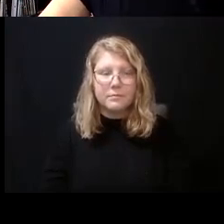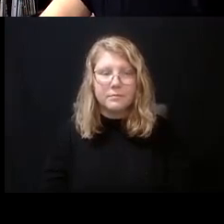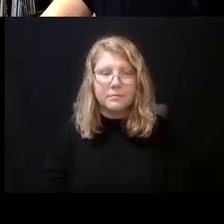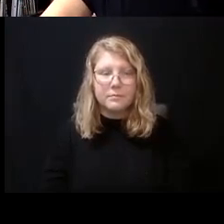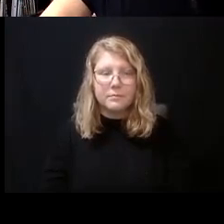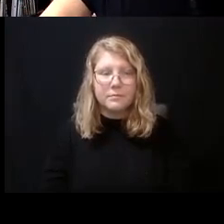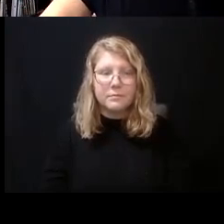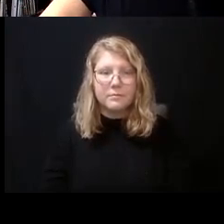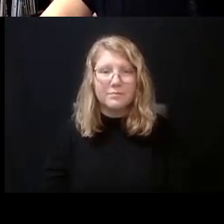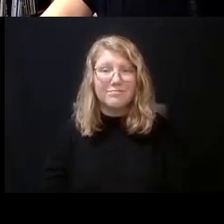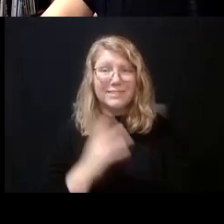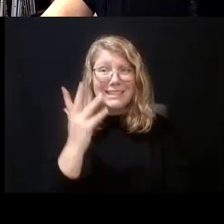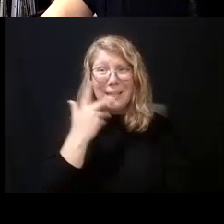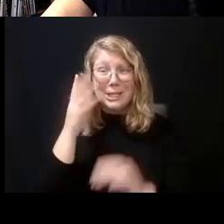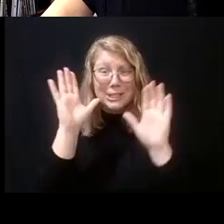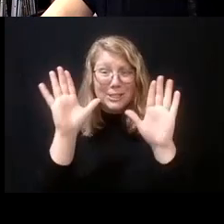That's great.